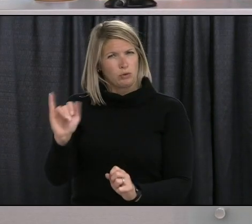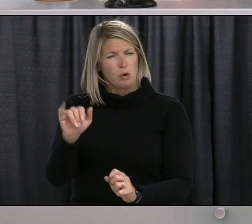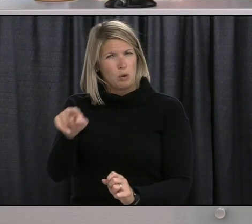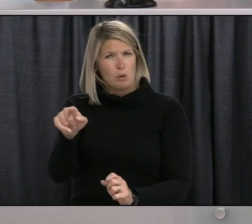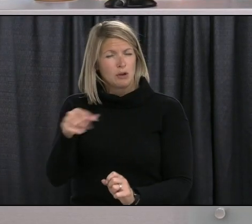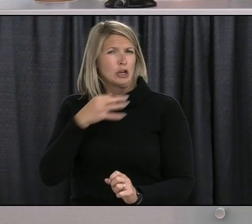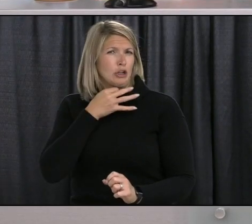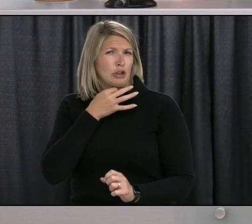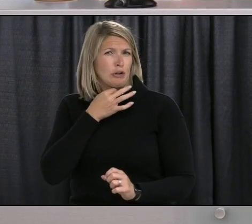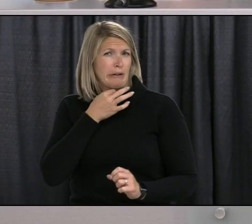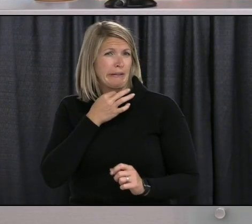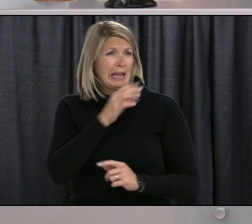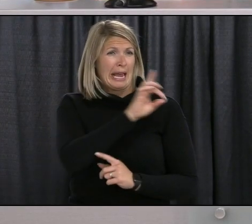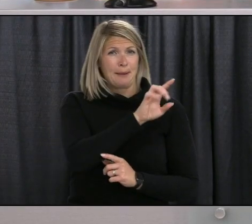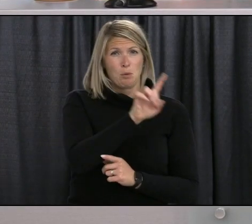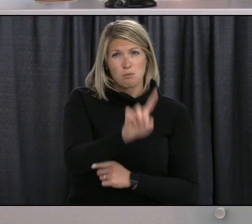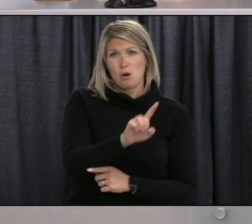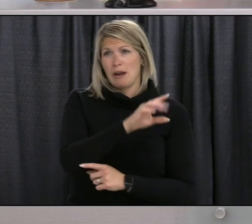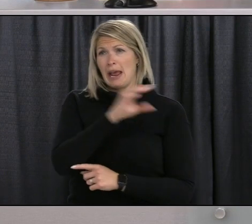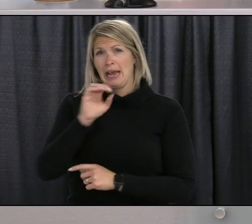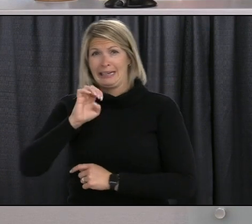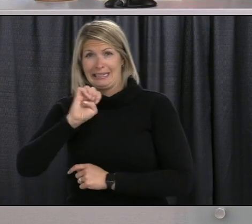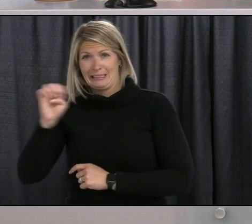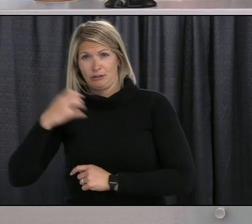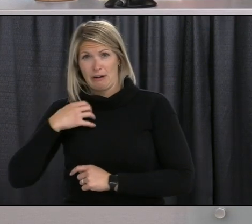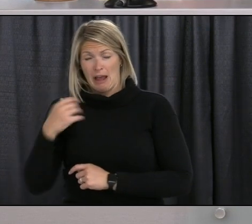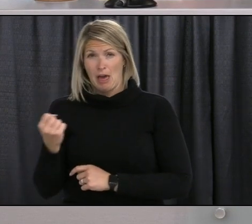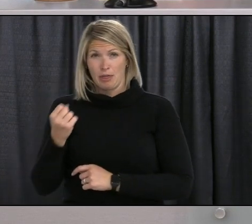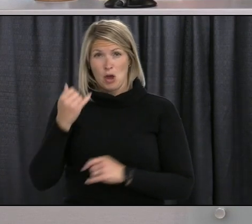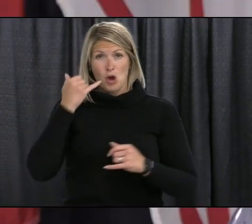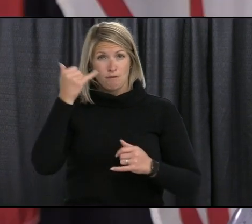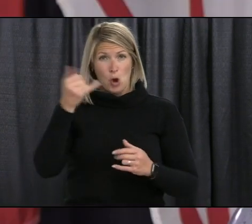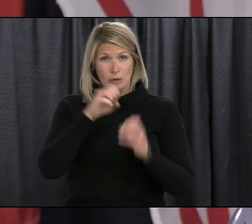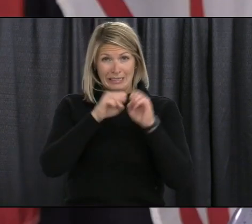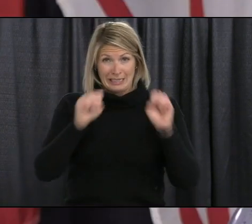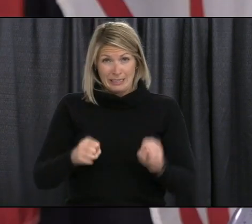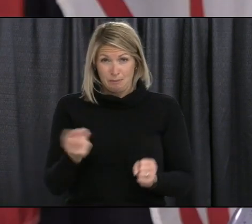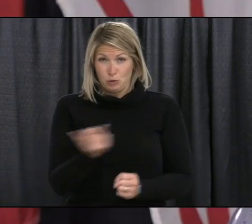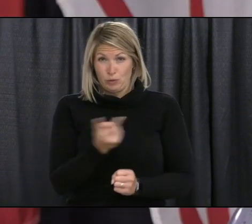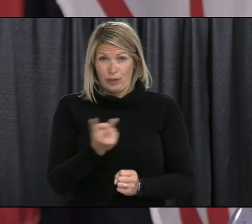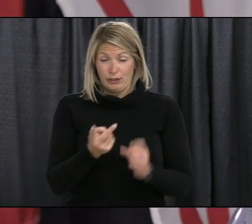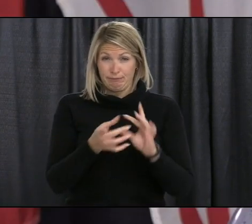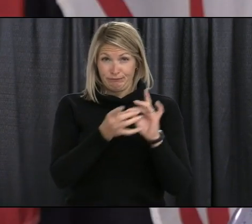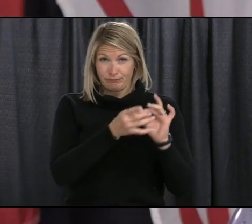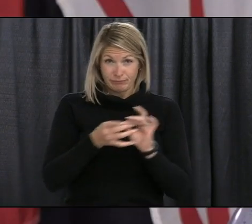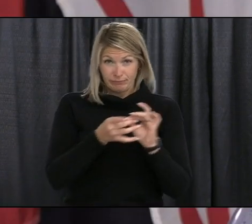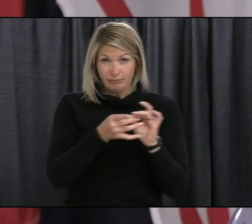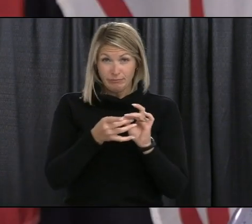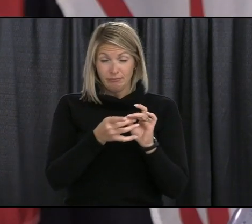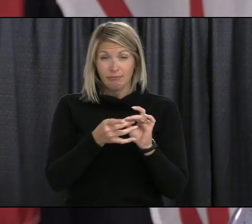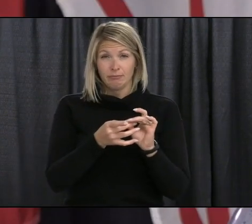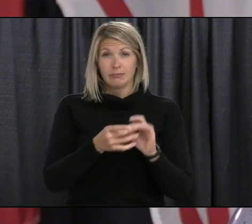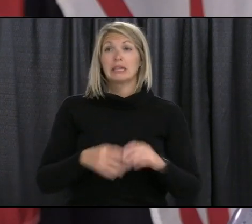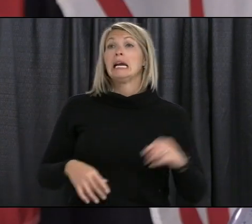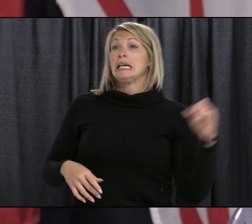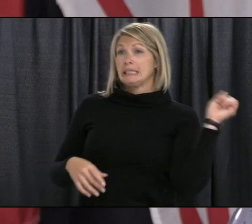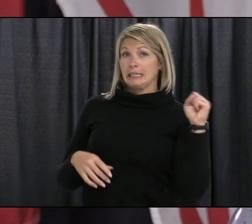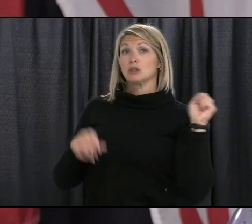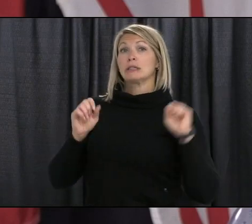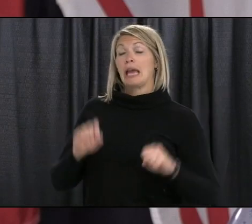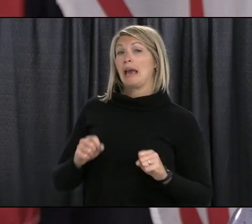by 811 and by Eastern Health? Can you tell us anything about that? Yes, for sure. You can actually measure the call waiting.